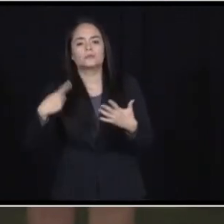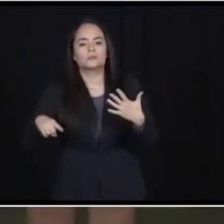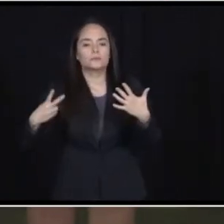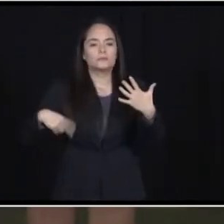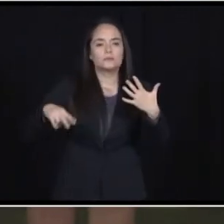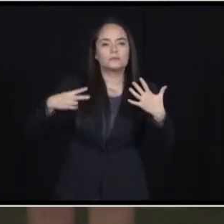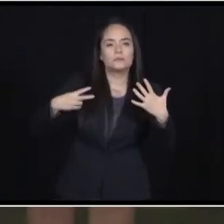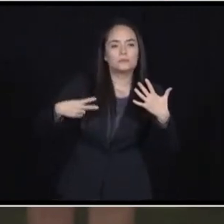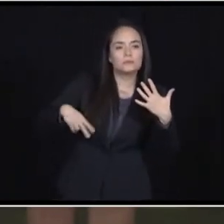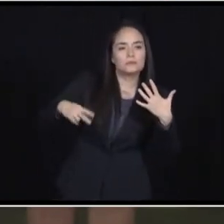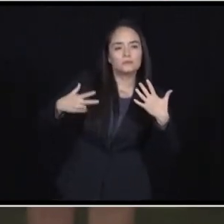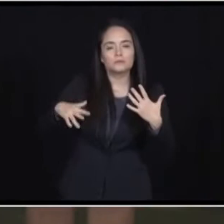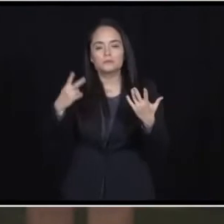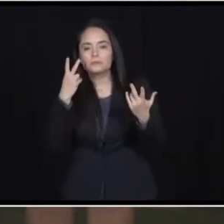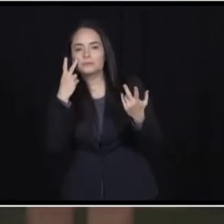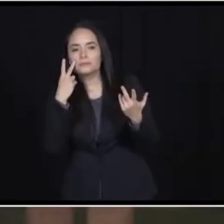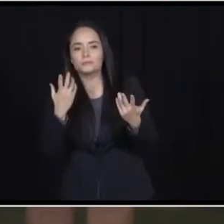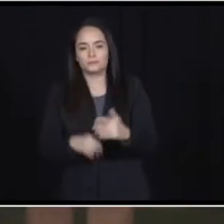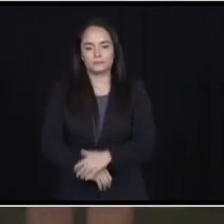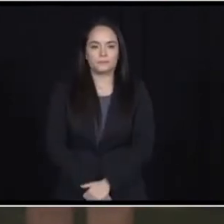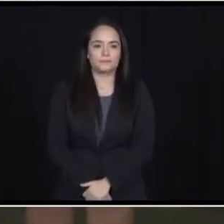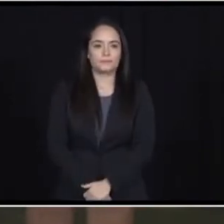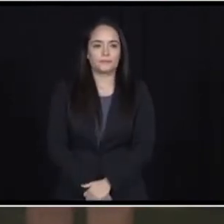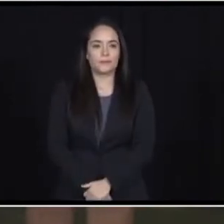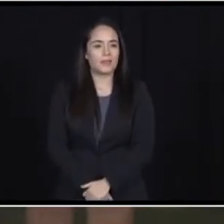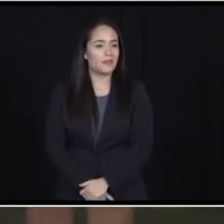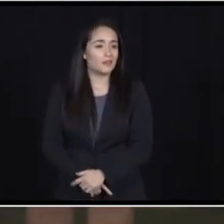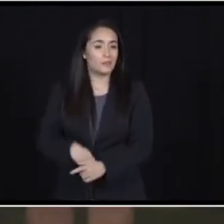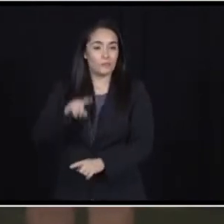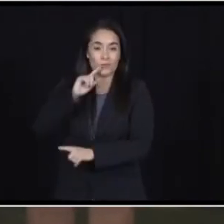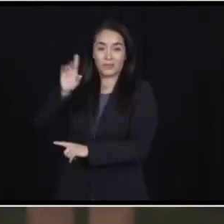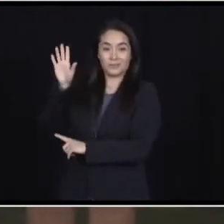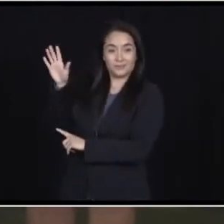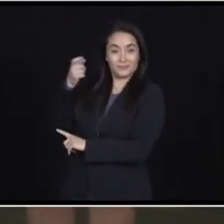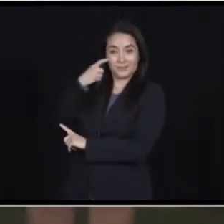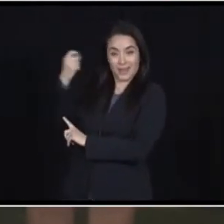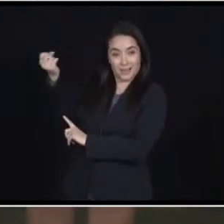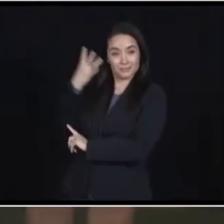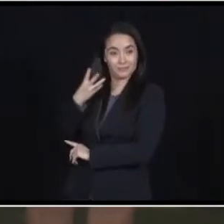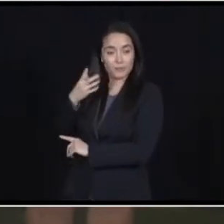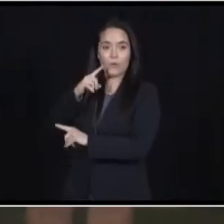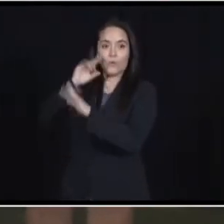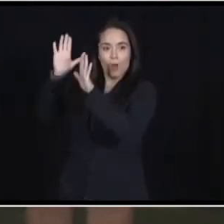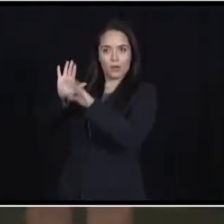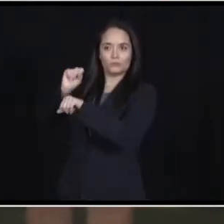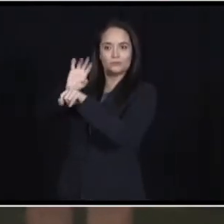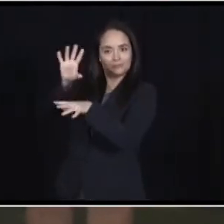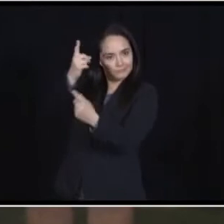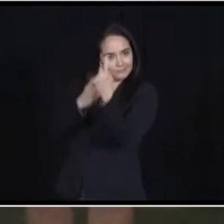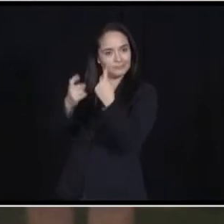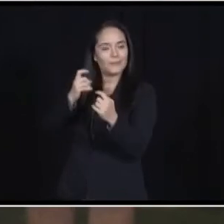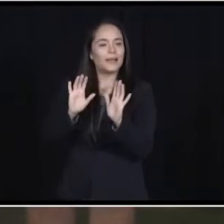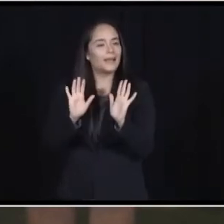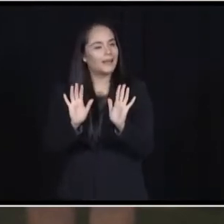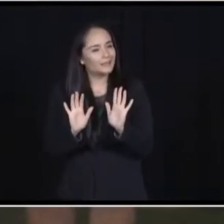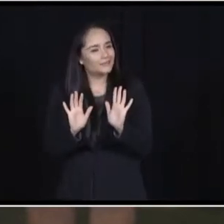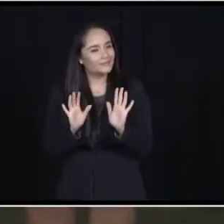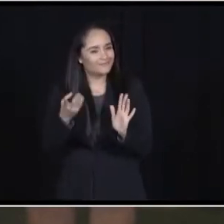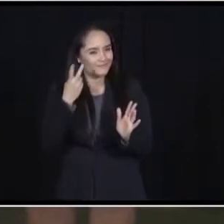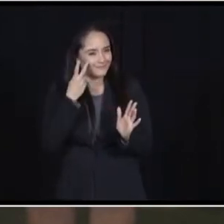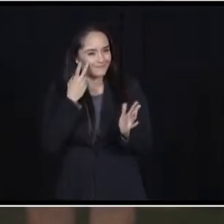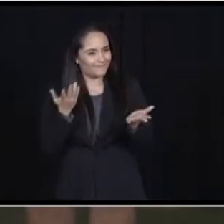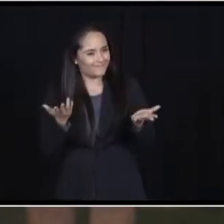weeks. Randy, you know, he always asks me so many great questions, as you did today. But did you see the ridiculousness